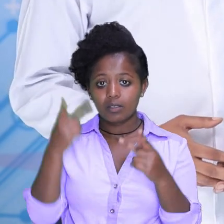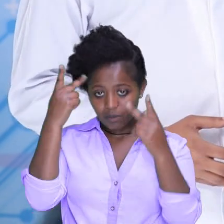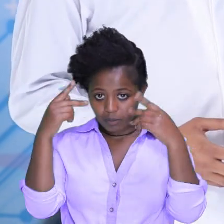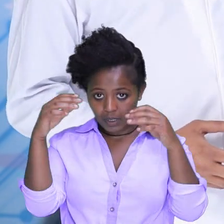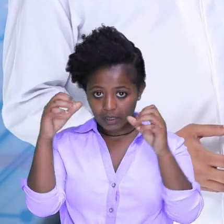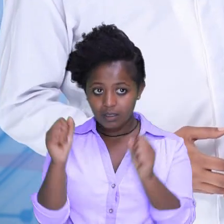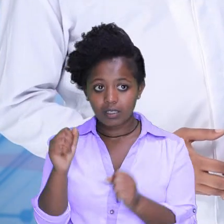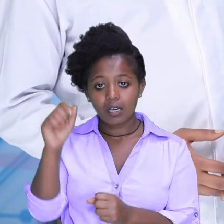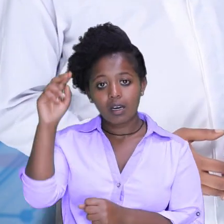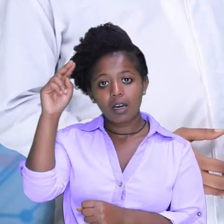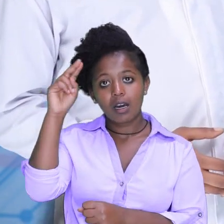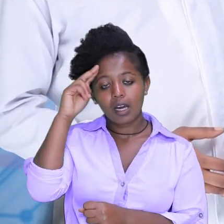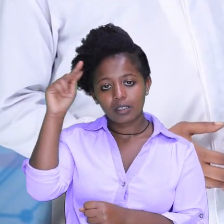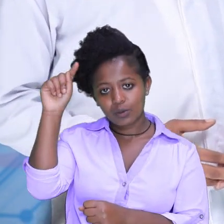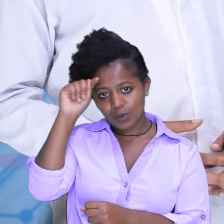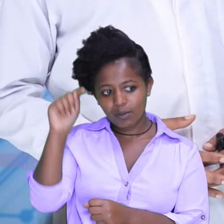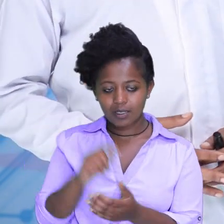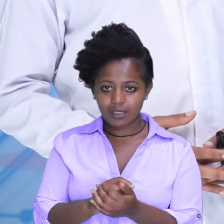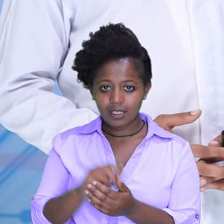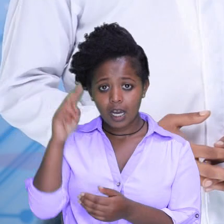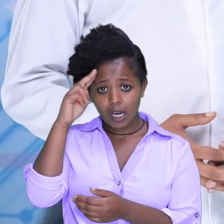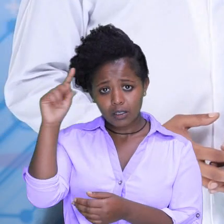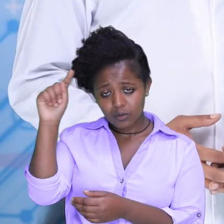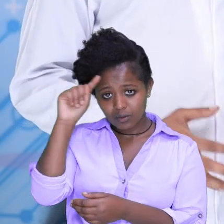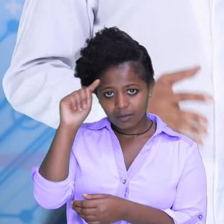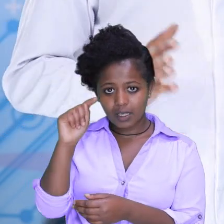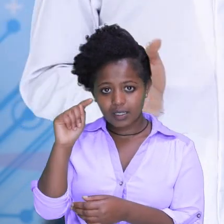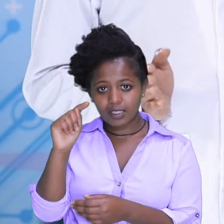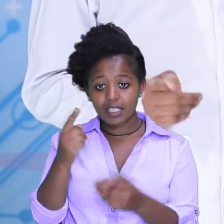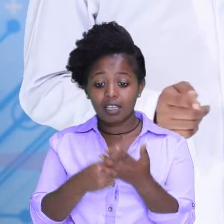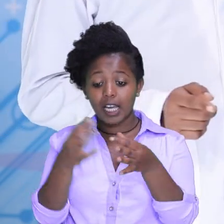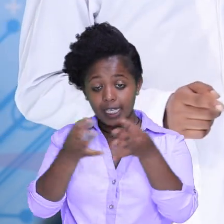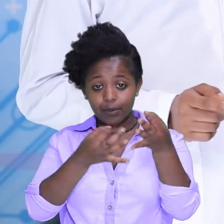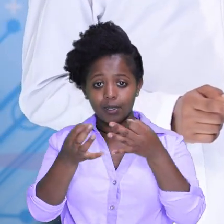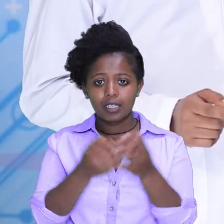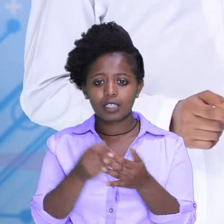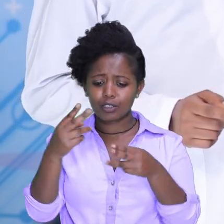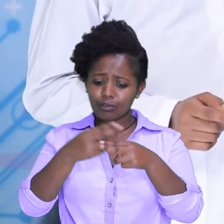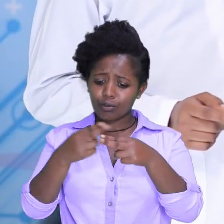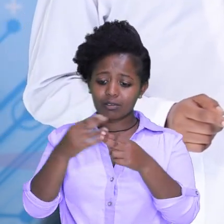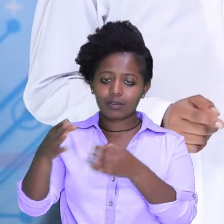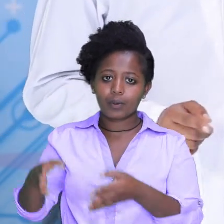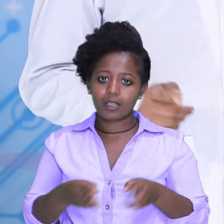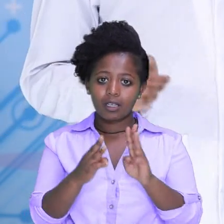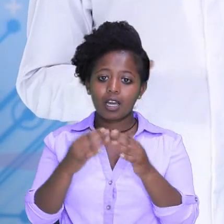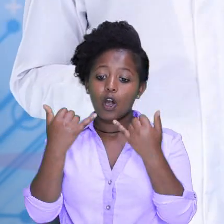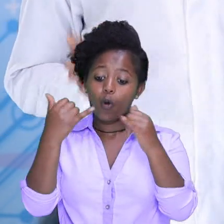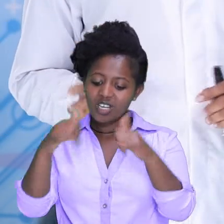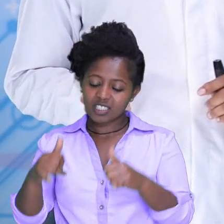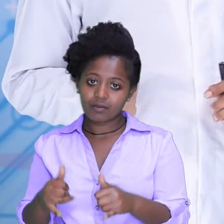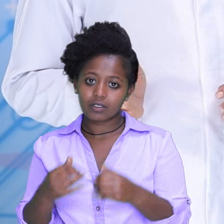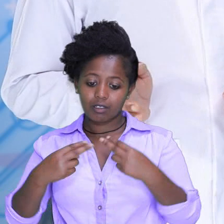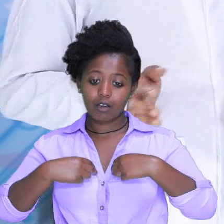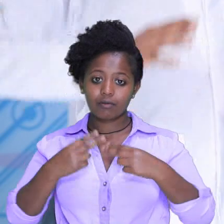President Harry Truman. President Harry Truman, he explained in short way, how many divisions have